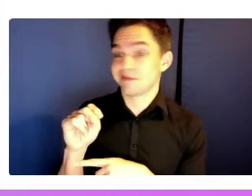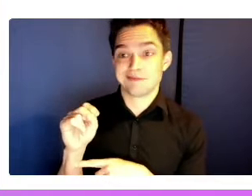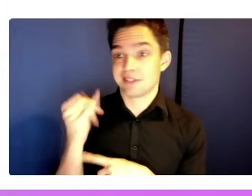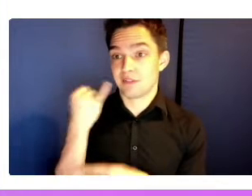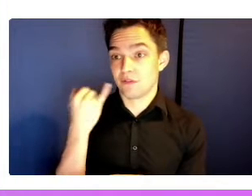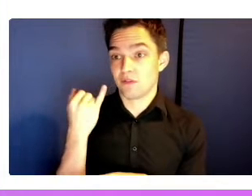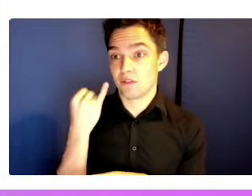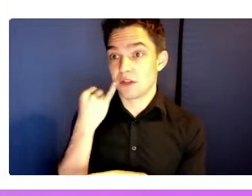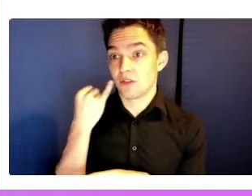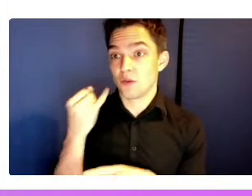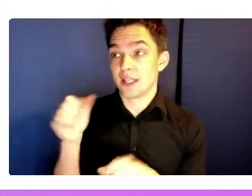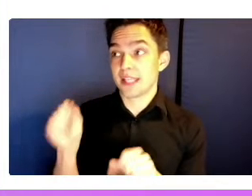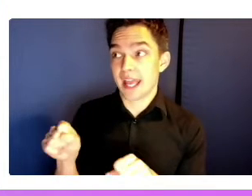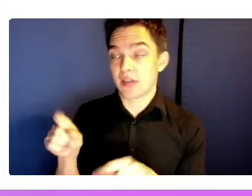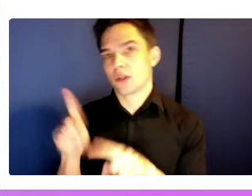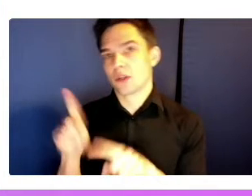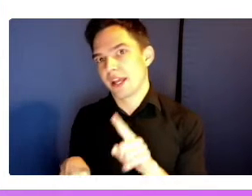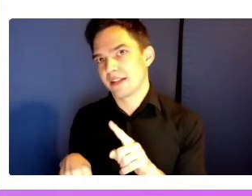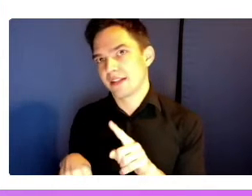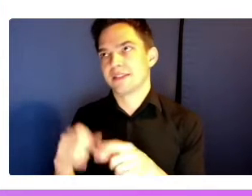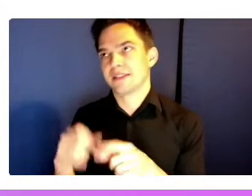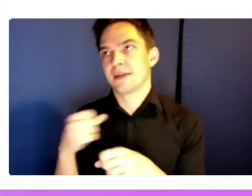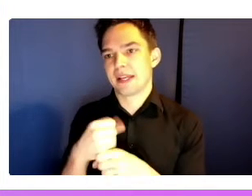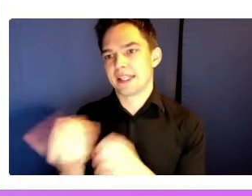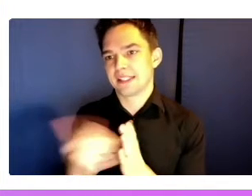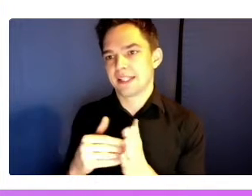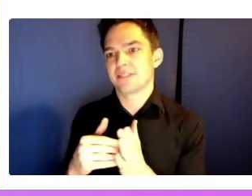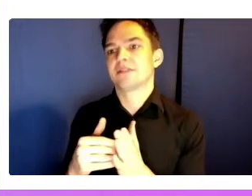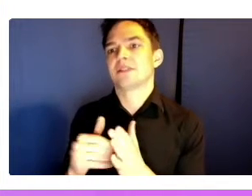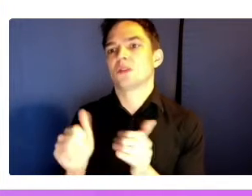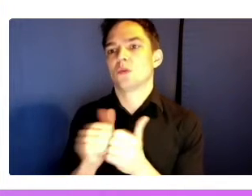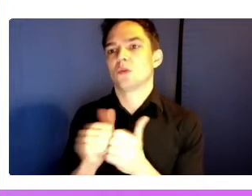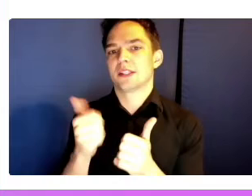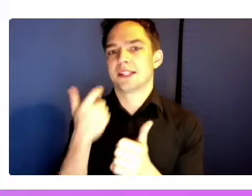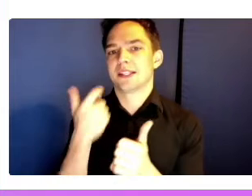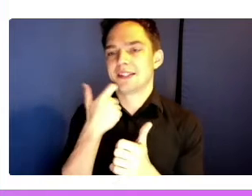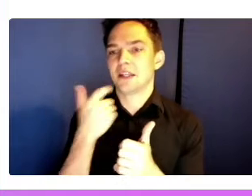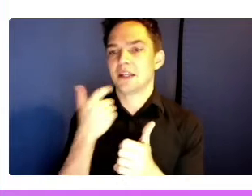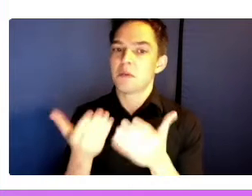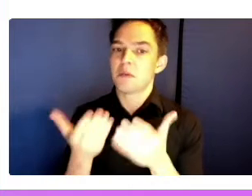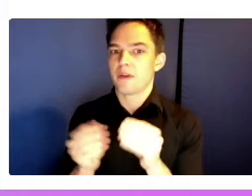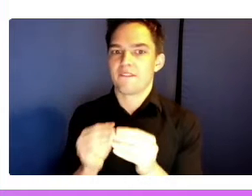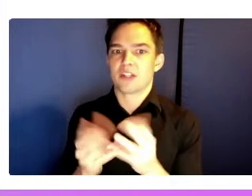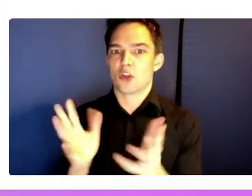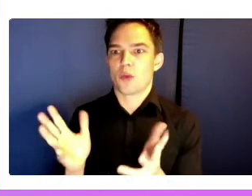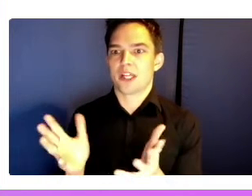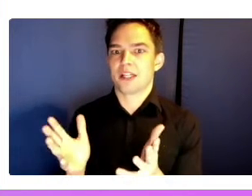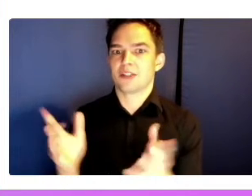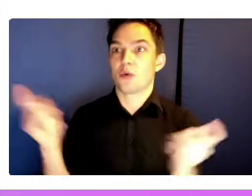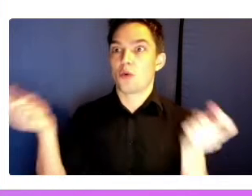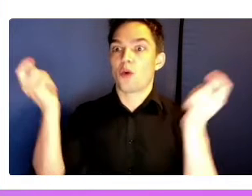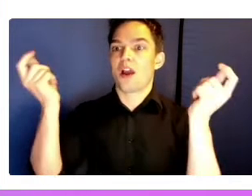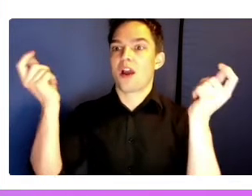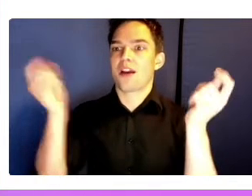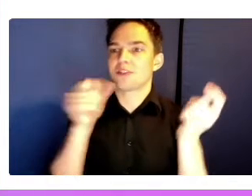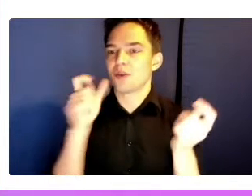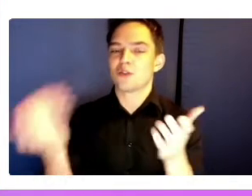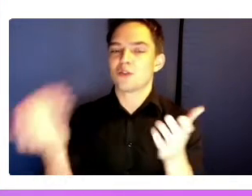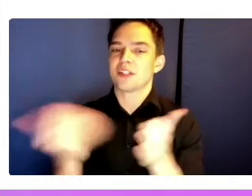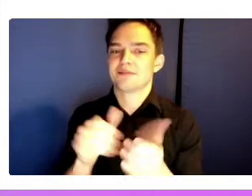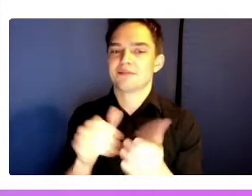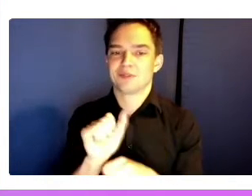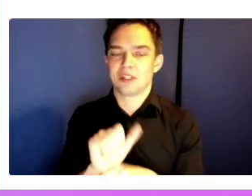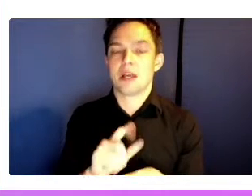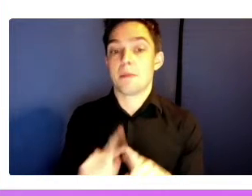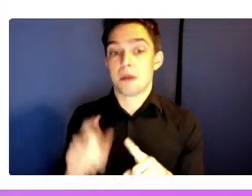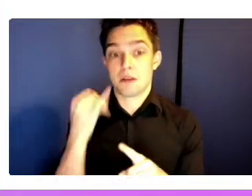can't reproduce it against the latest version of Rails, maybe we fix it already. So hurrah, we don't have to do work. But